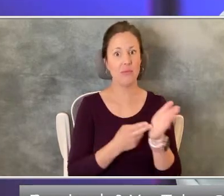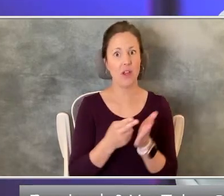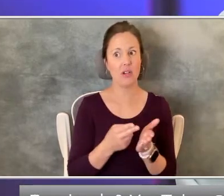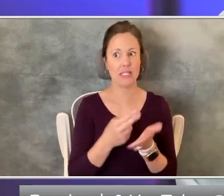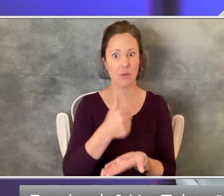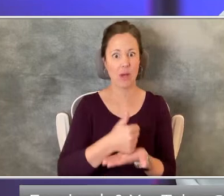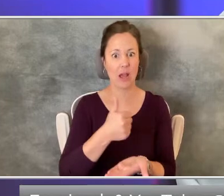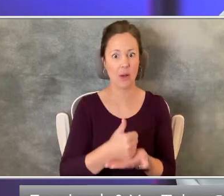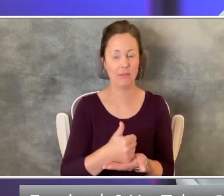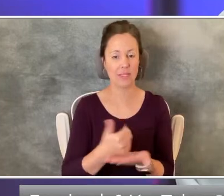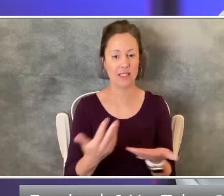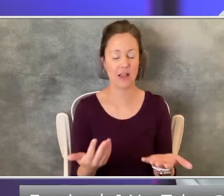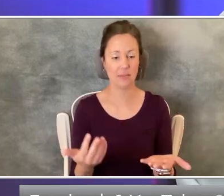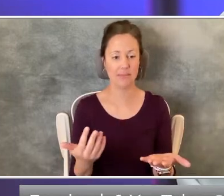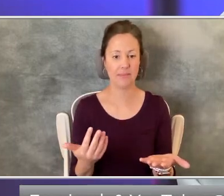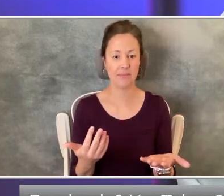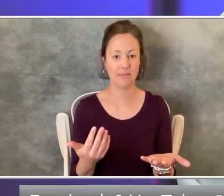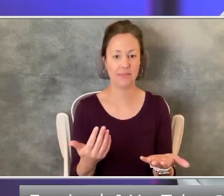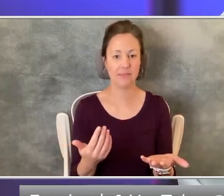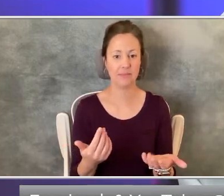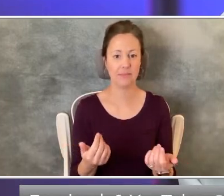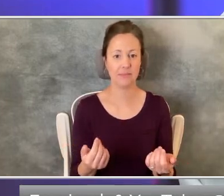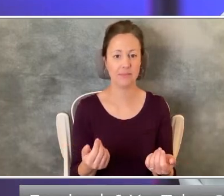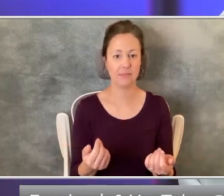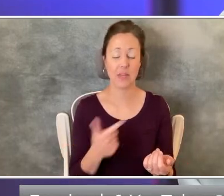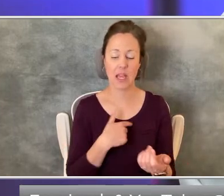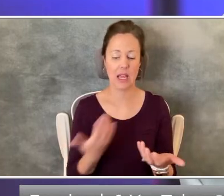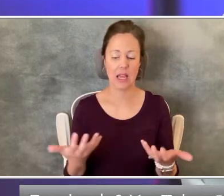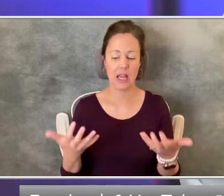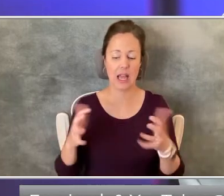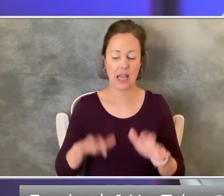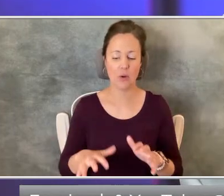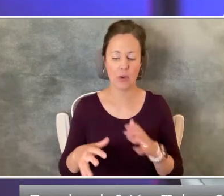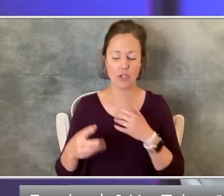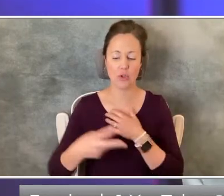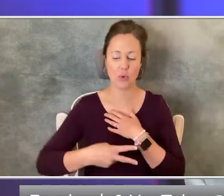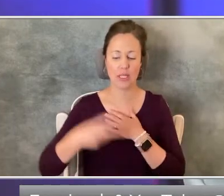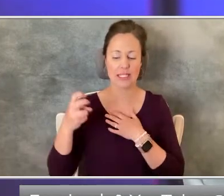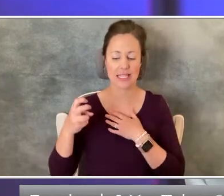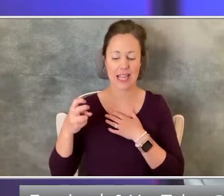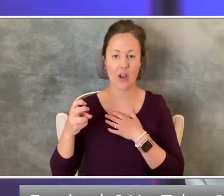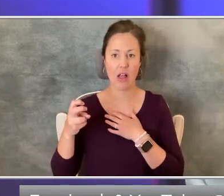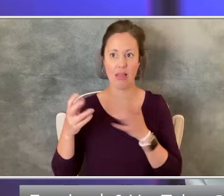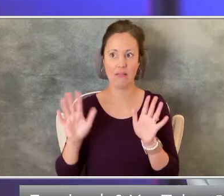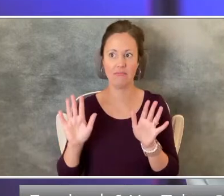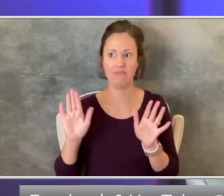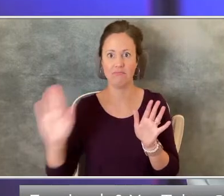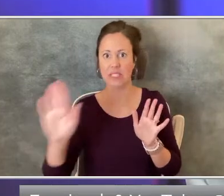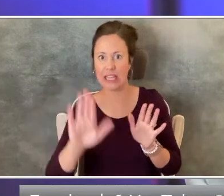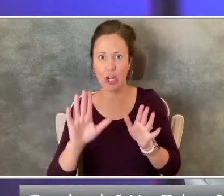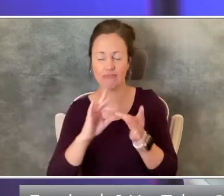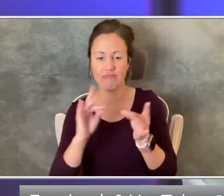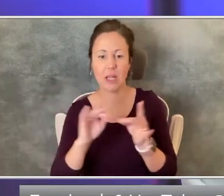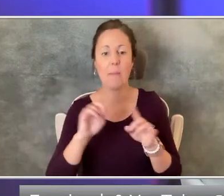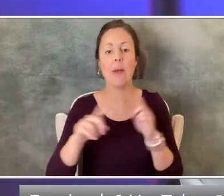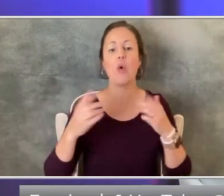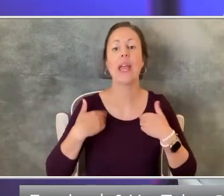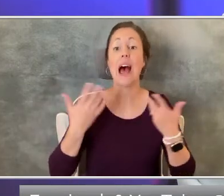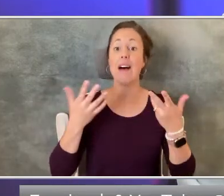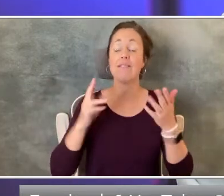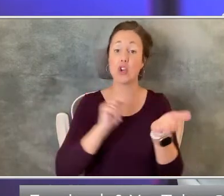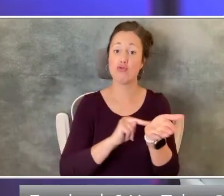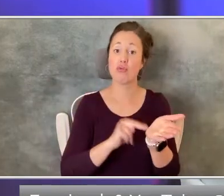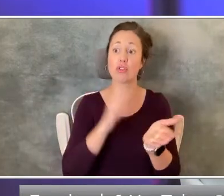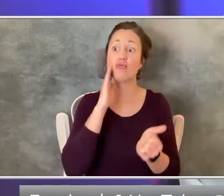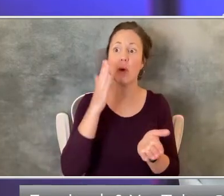to speak to what Gene and Debbie's experience with, but we have liaison nurses that will periodically update everybody on how things are